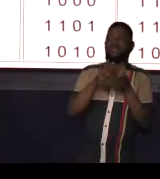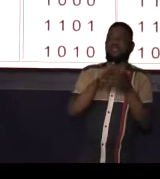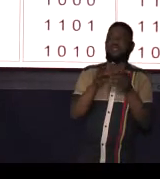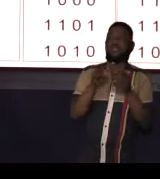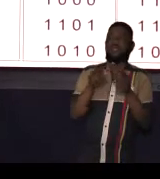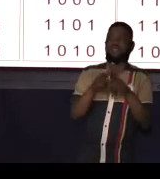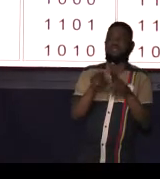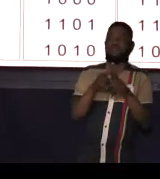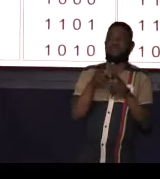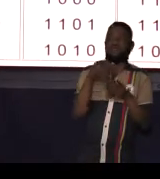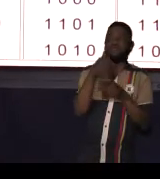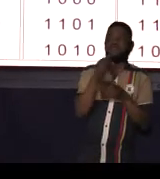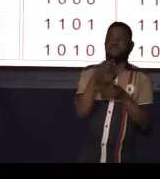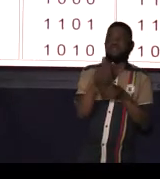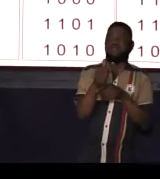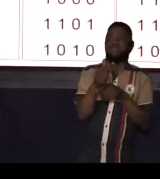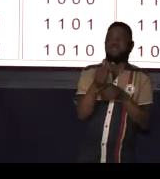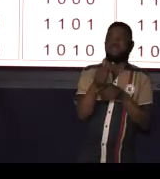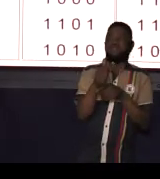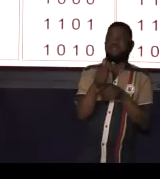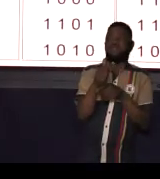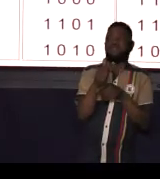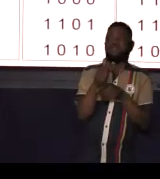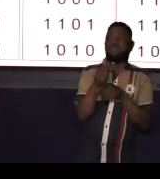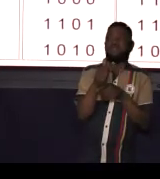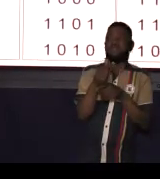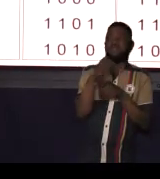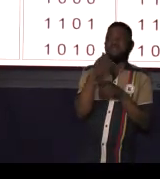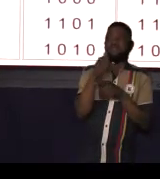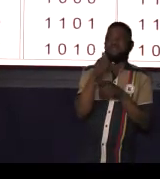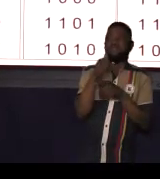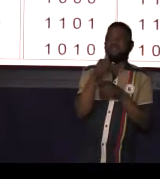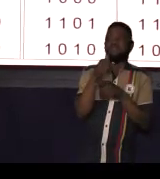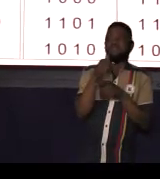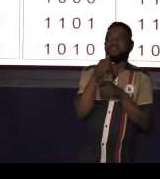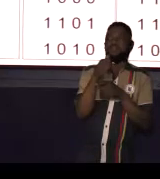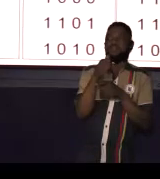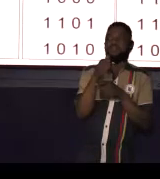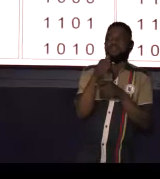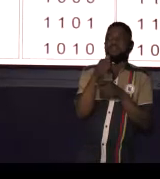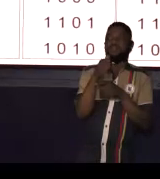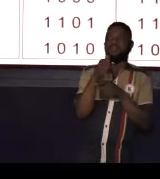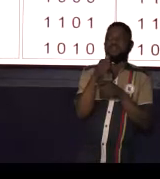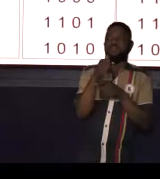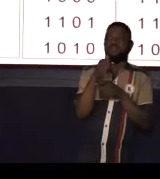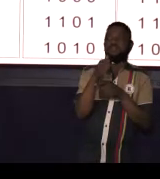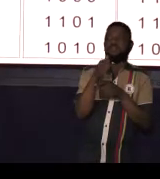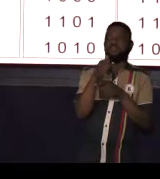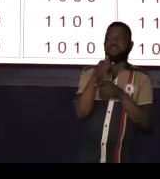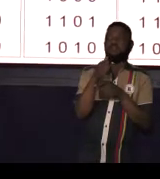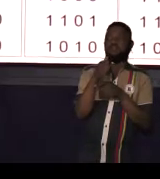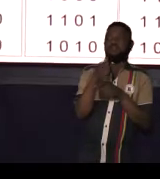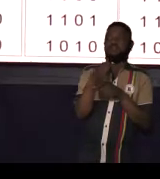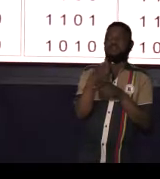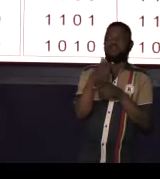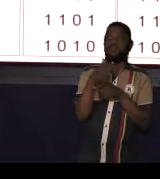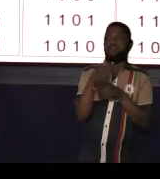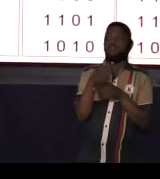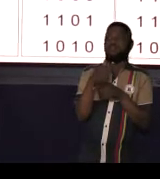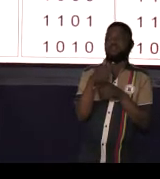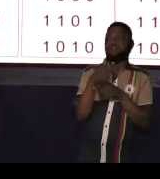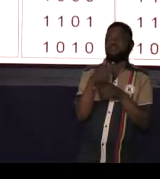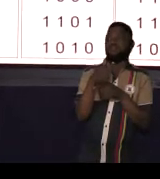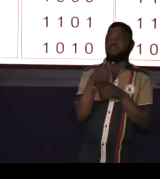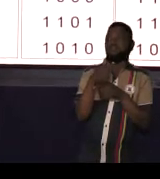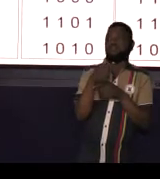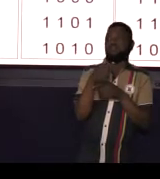see that they follow a similar pattern of movement. We have 1010 here, and then it moves up. And since there is no other place to move up,